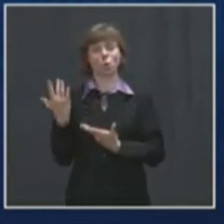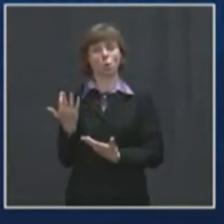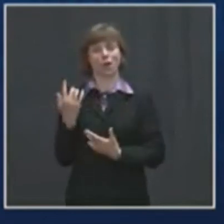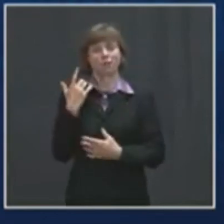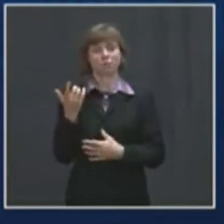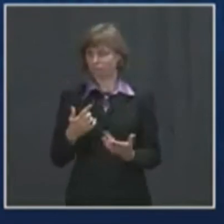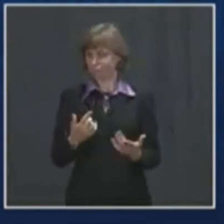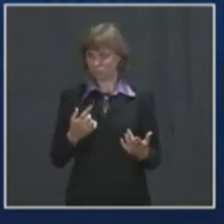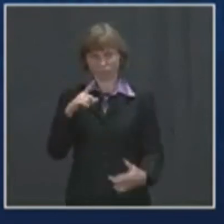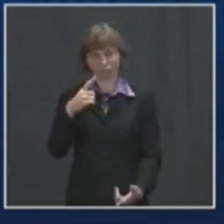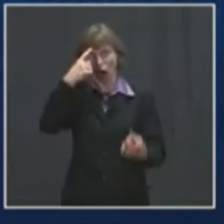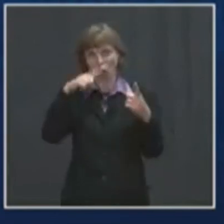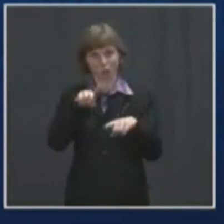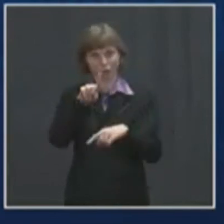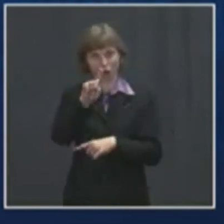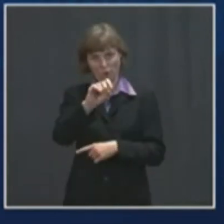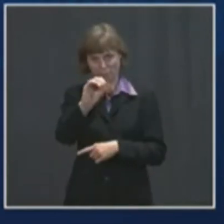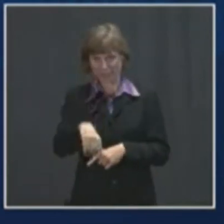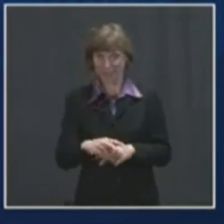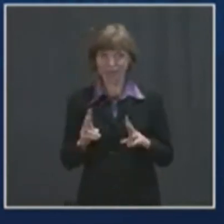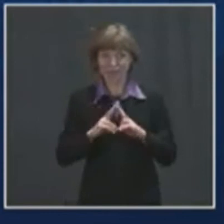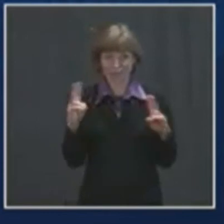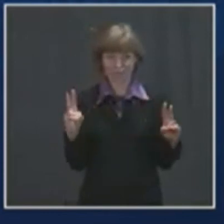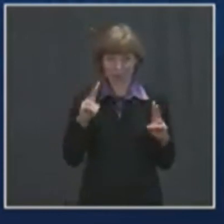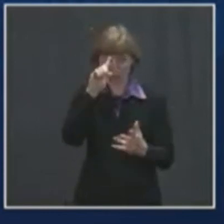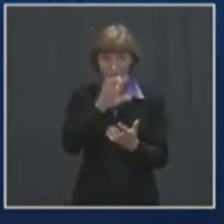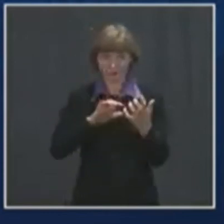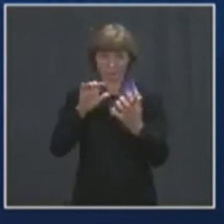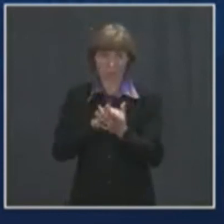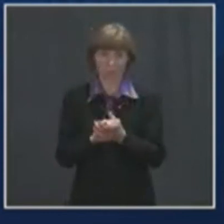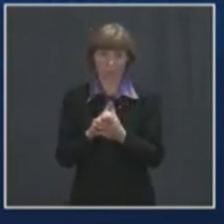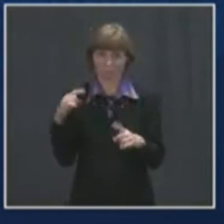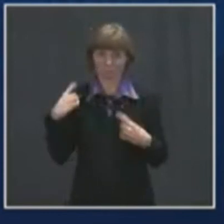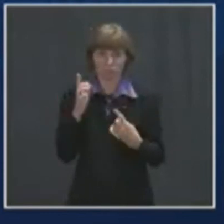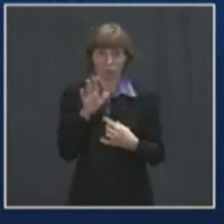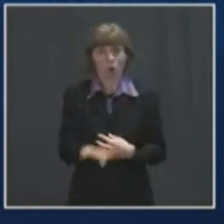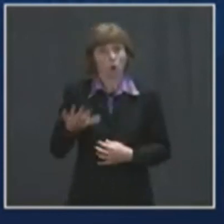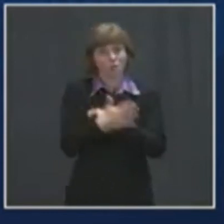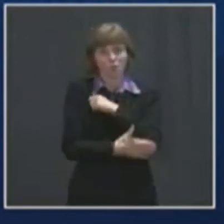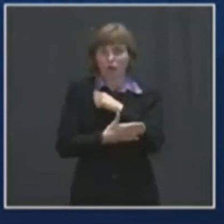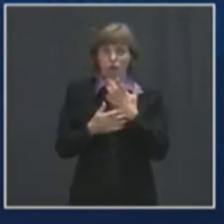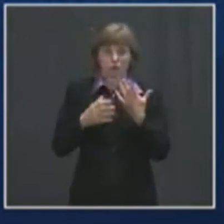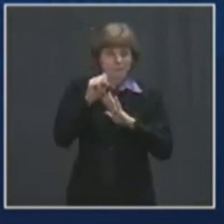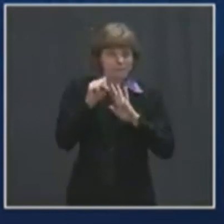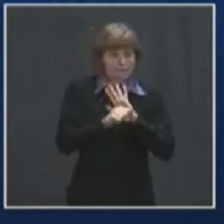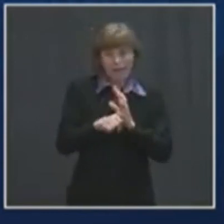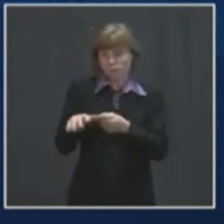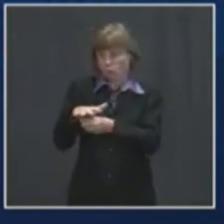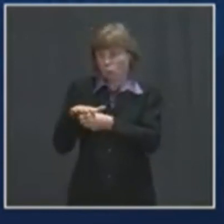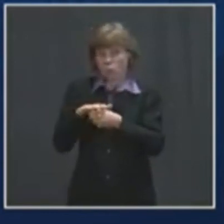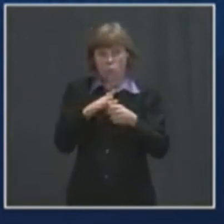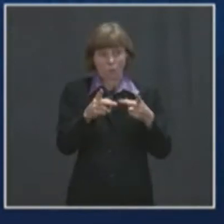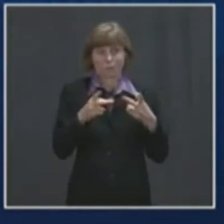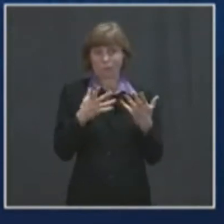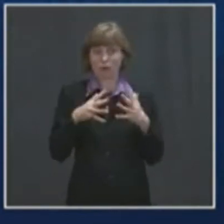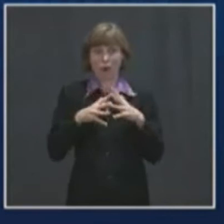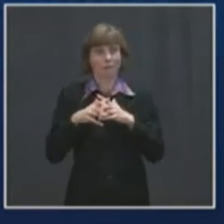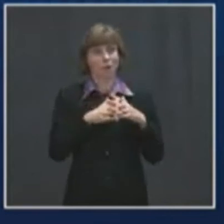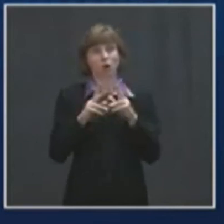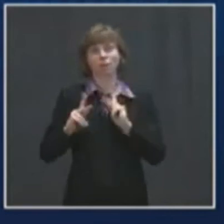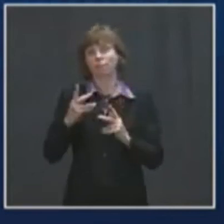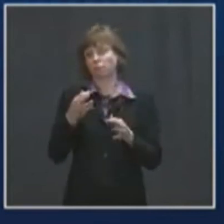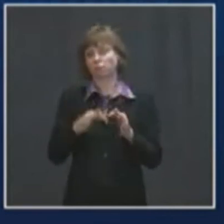completely that it is completely confusing, has been around the country in states and localities. The American people who are just trying to do their